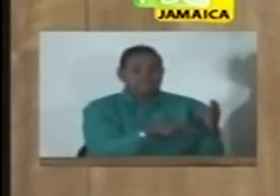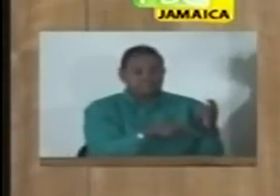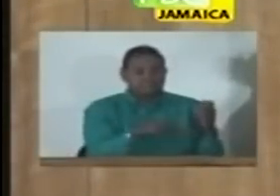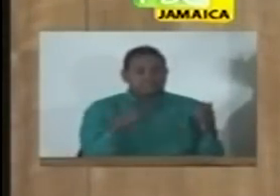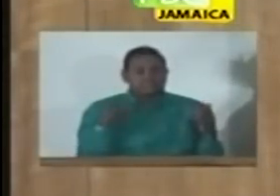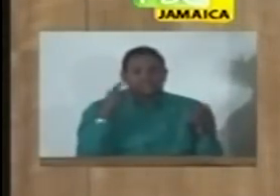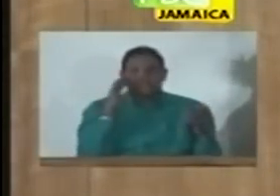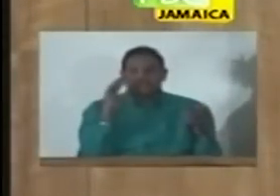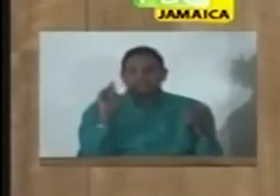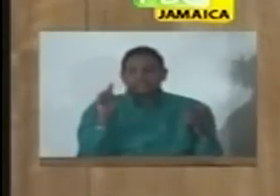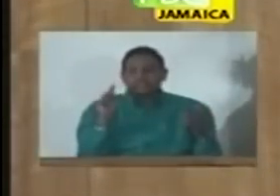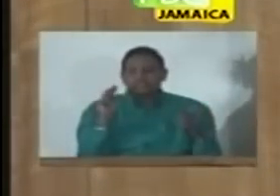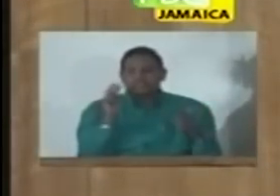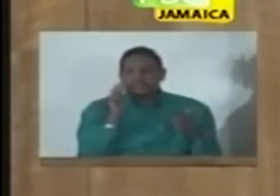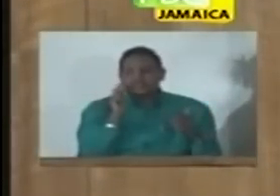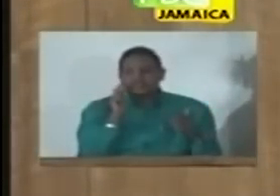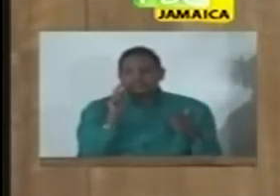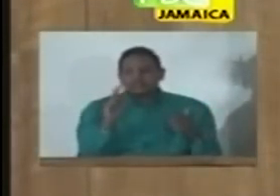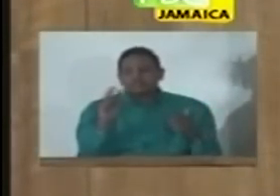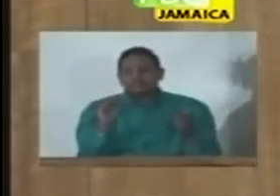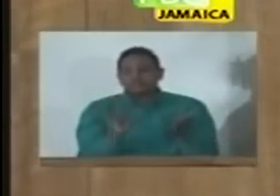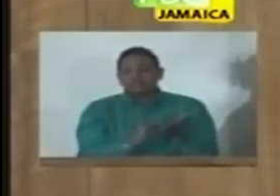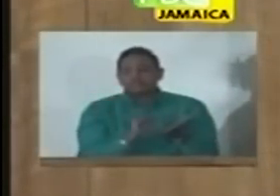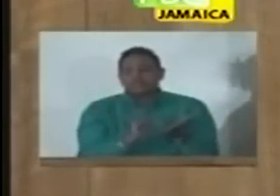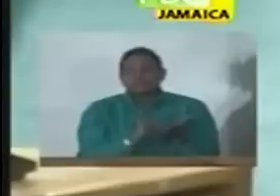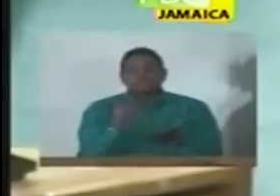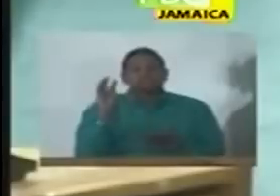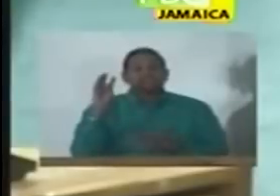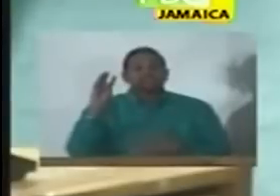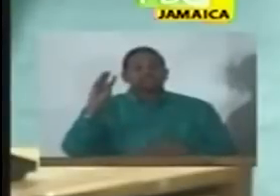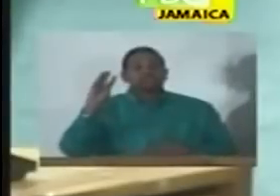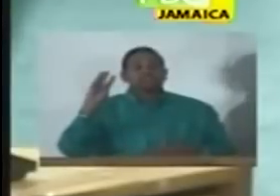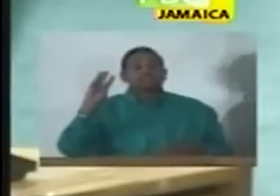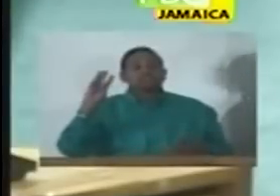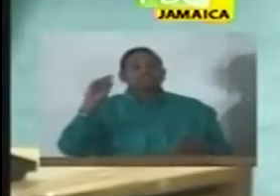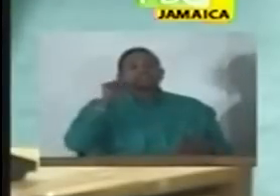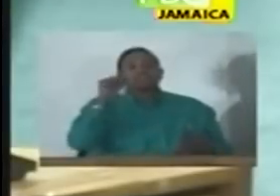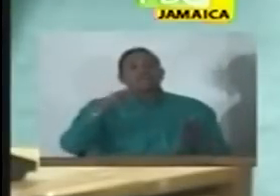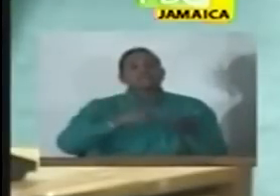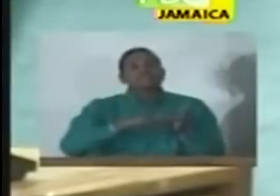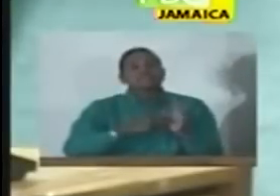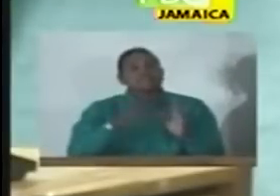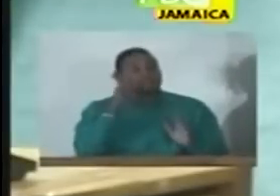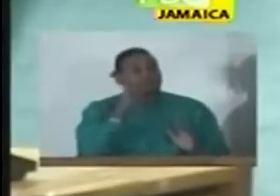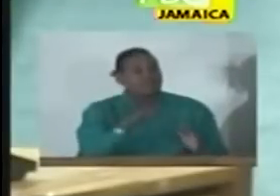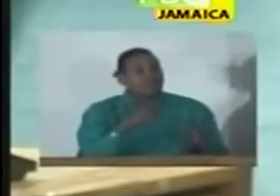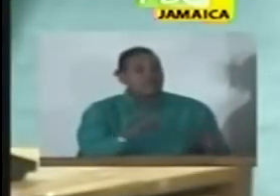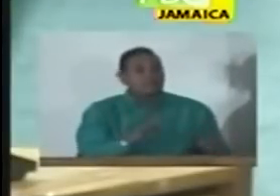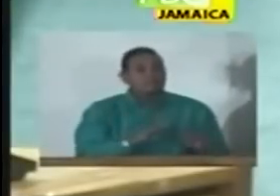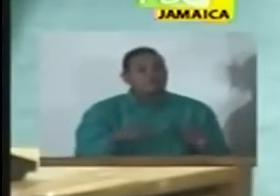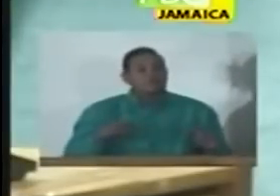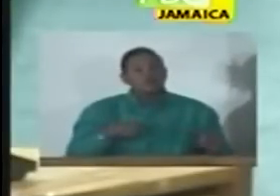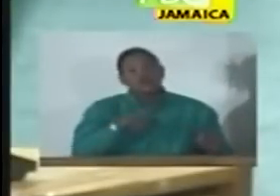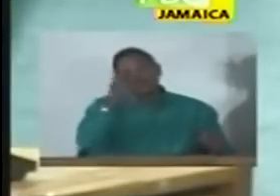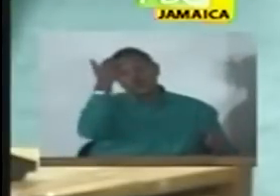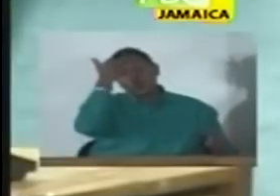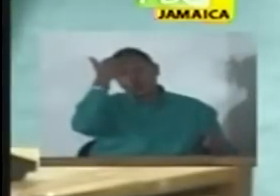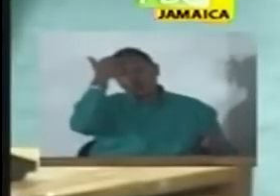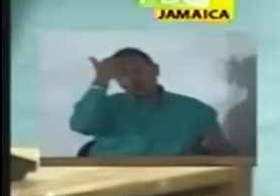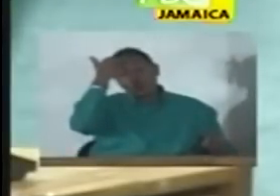page 6, the third party on page 6 is not intended for that. But we know that there have been